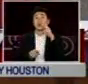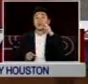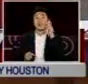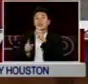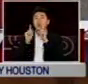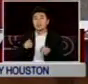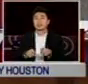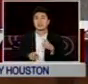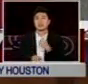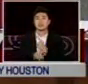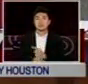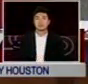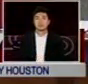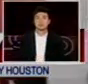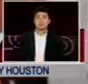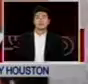answer.